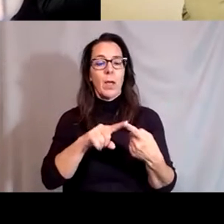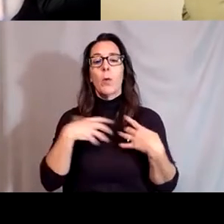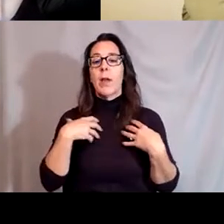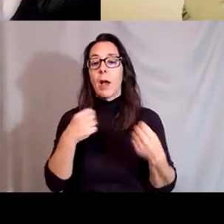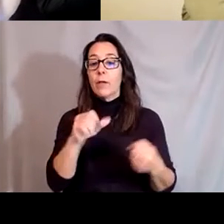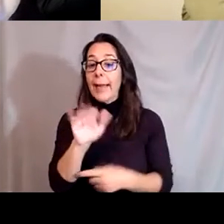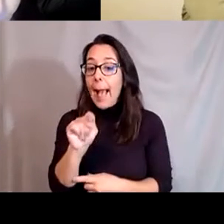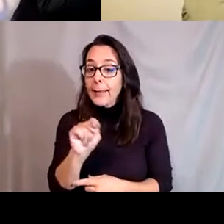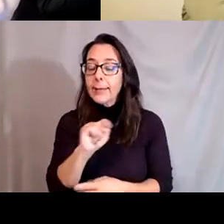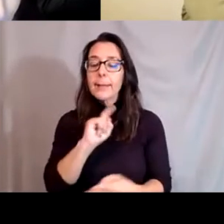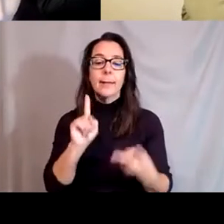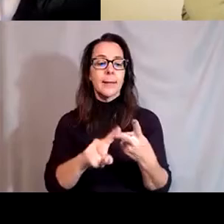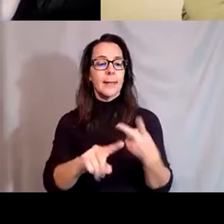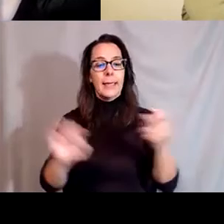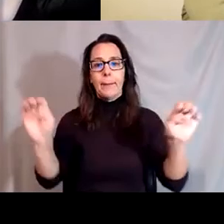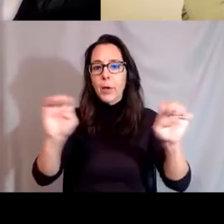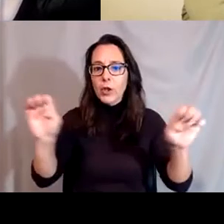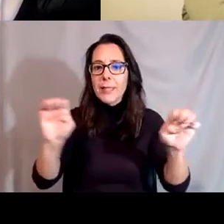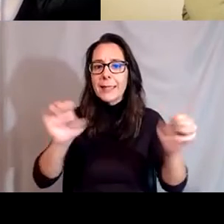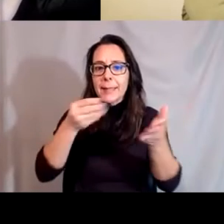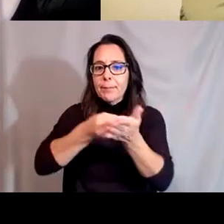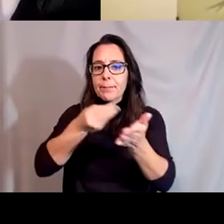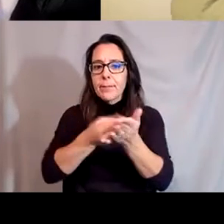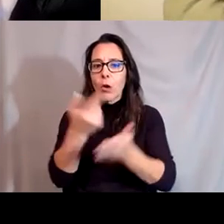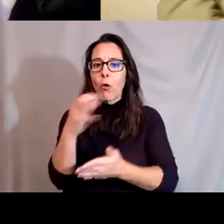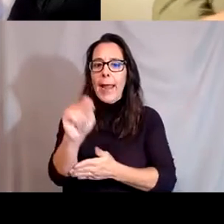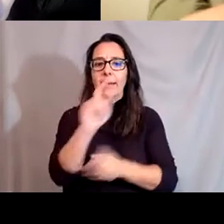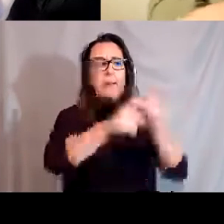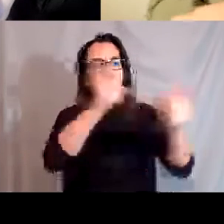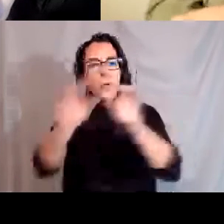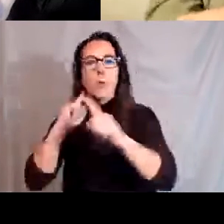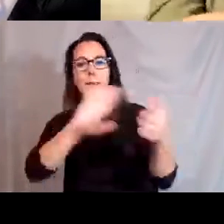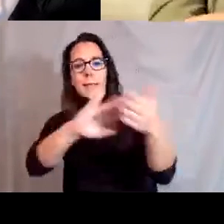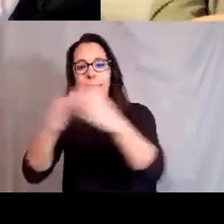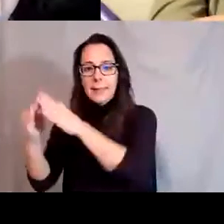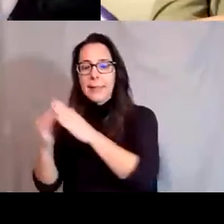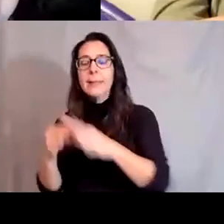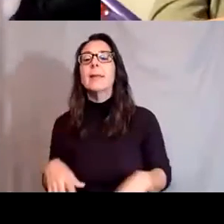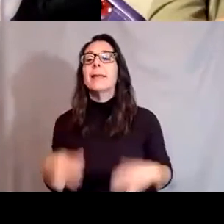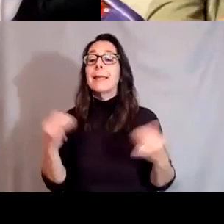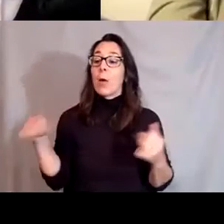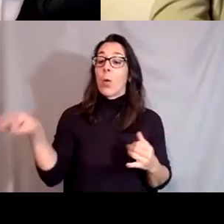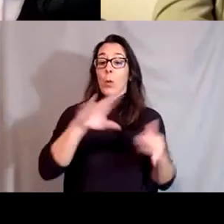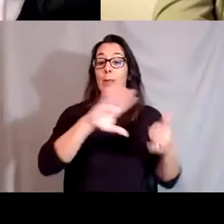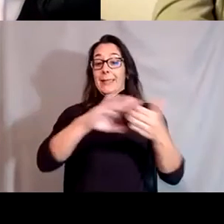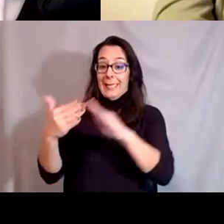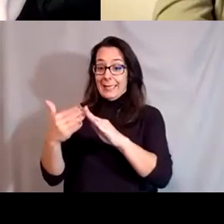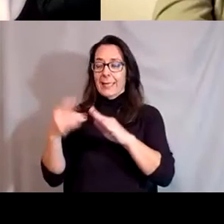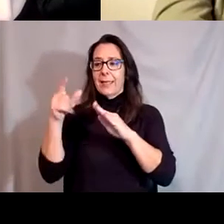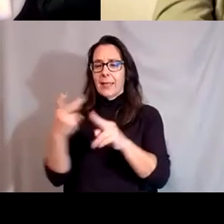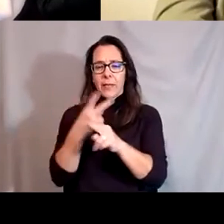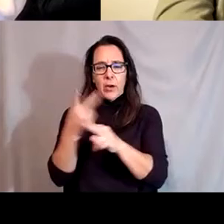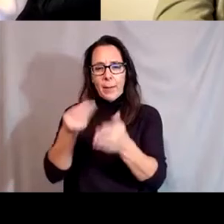various emergency grants to the cities, and now those cities and entities will need to be making those